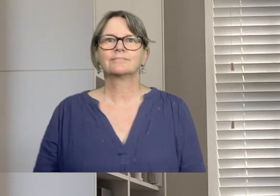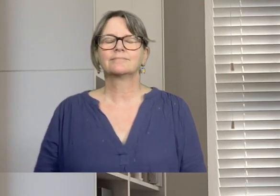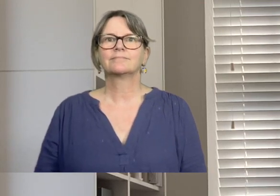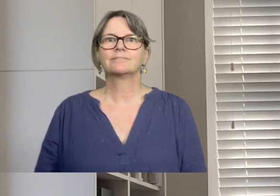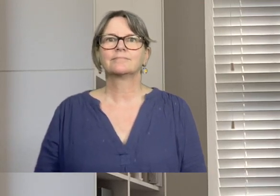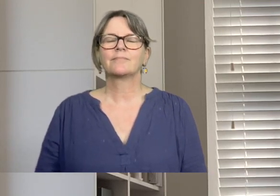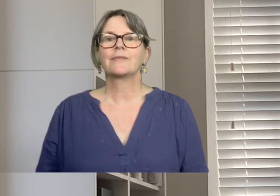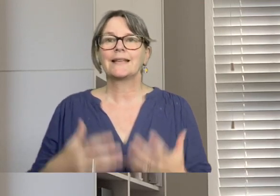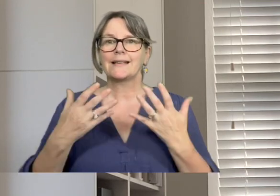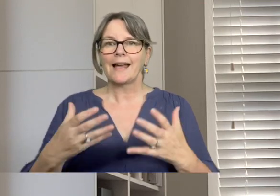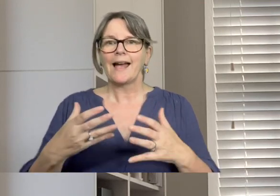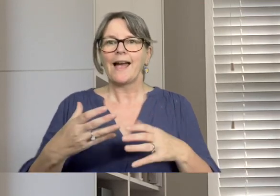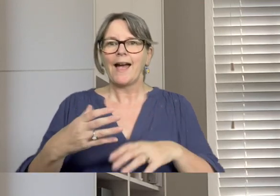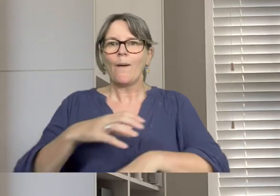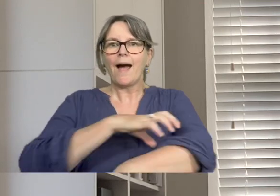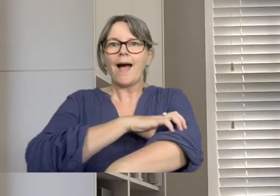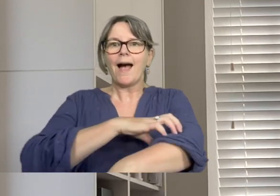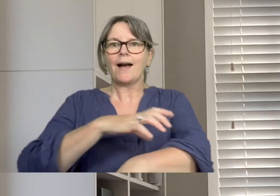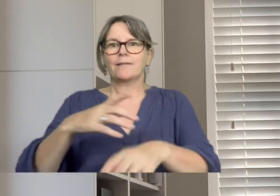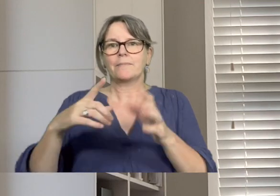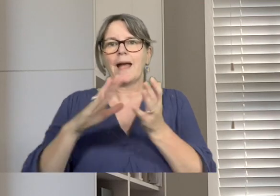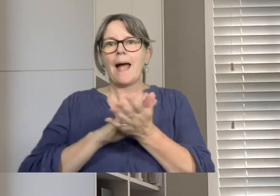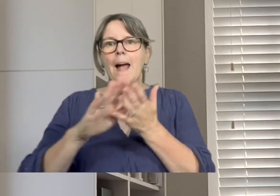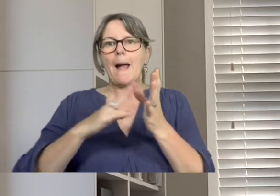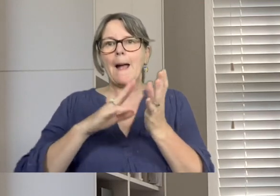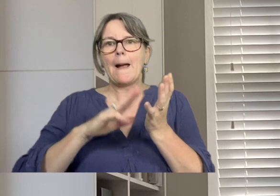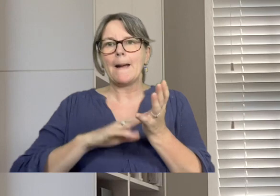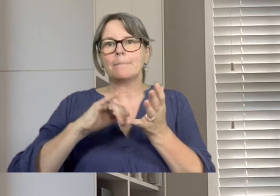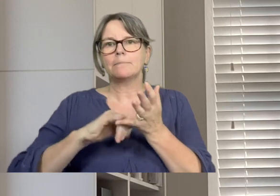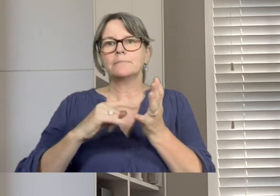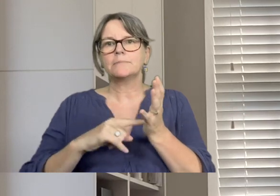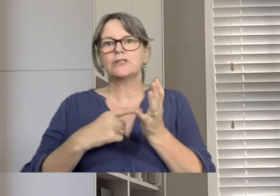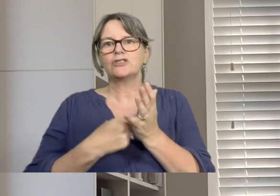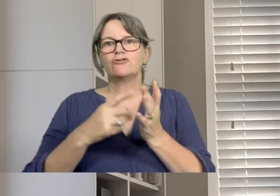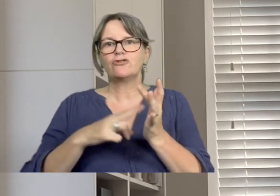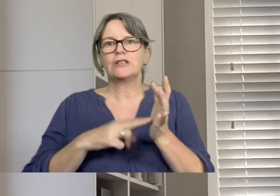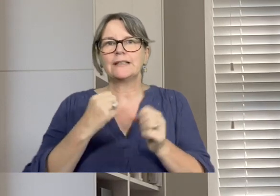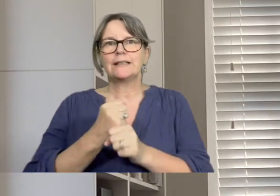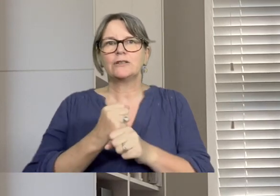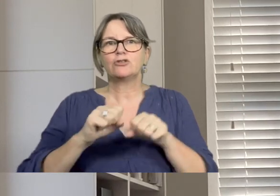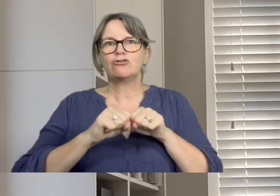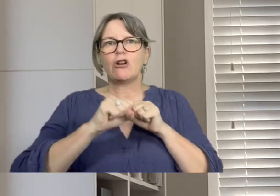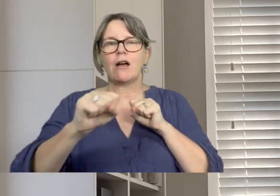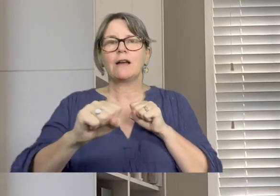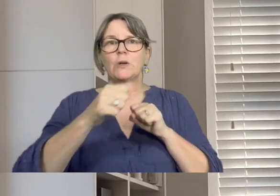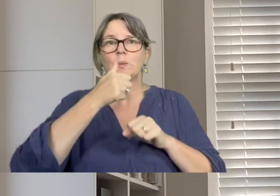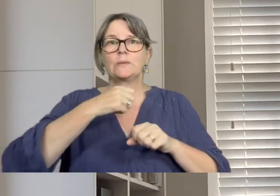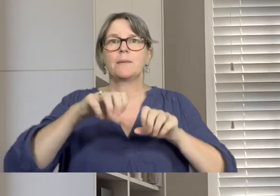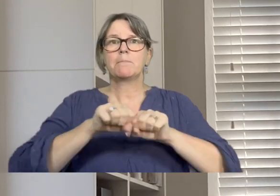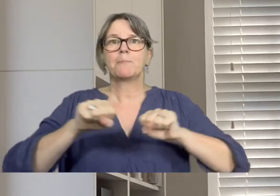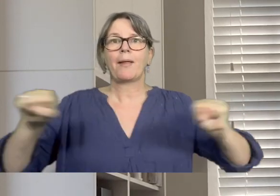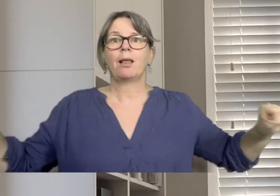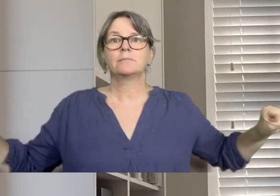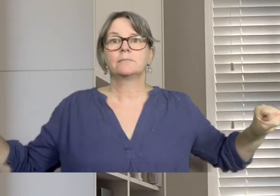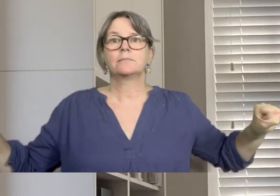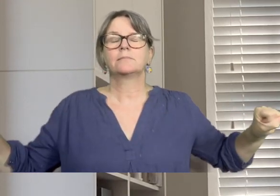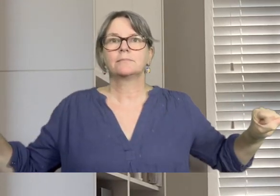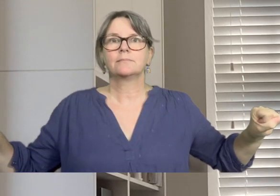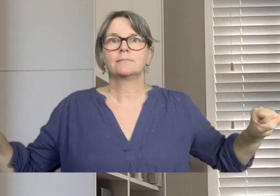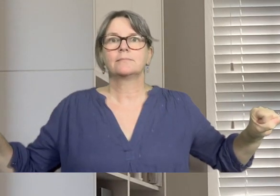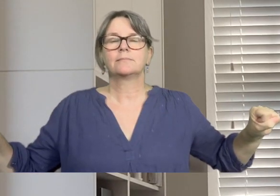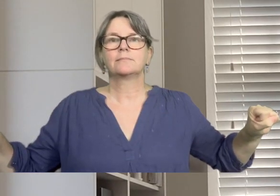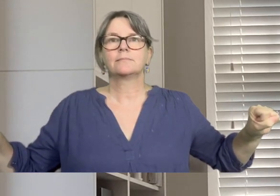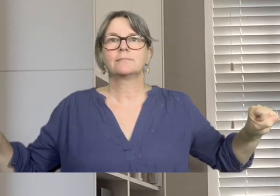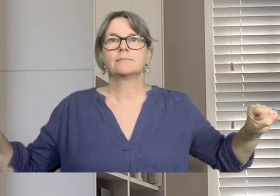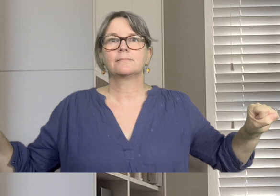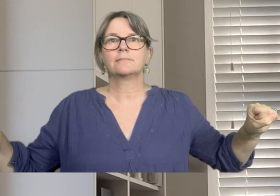wiggle. We're going to go for a hamstring stretch. So we're going to get hold of our yoga strap, or if you have